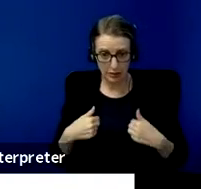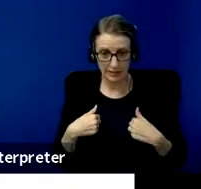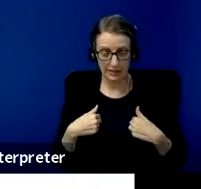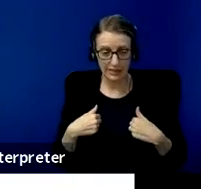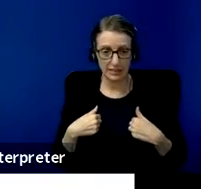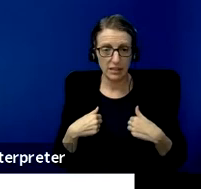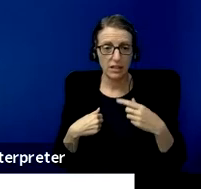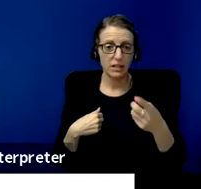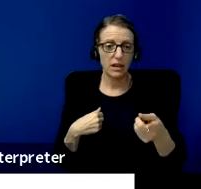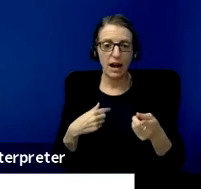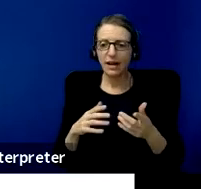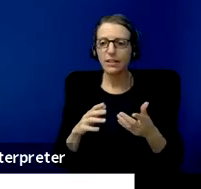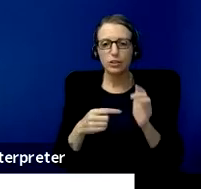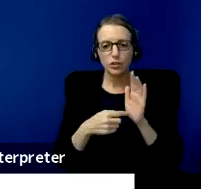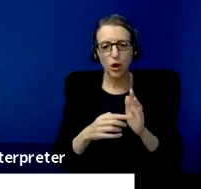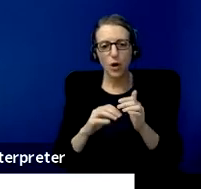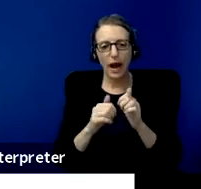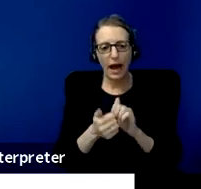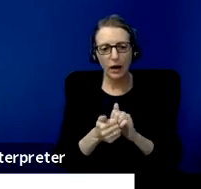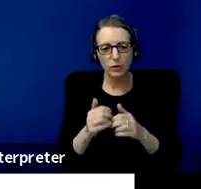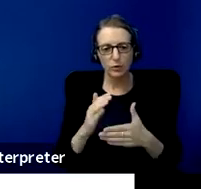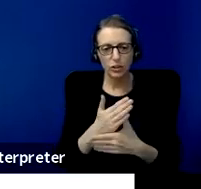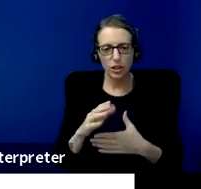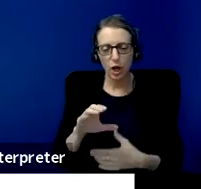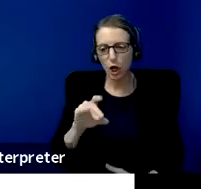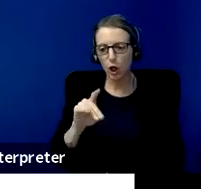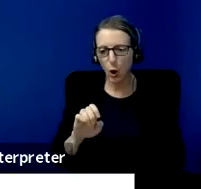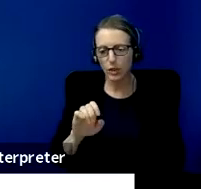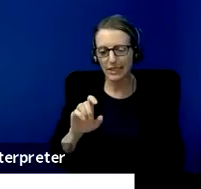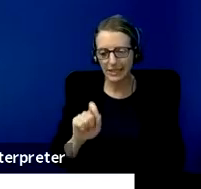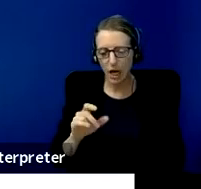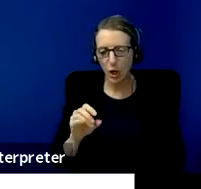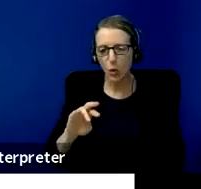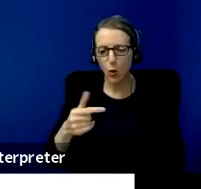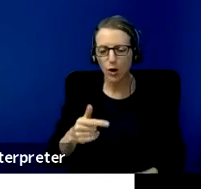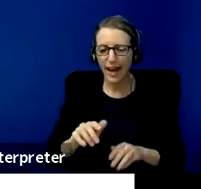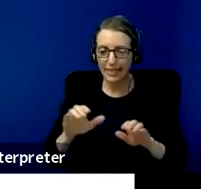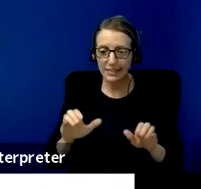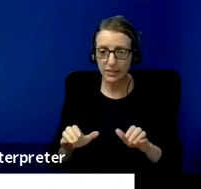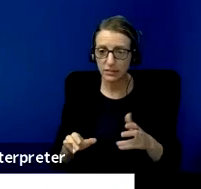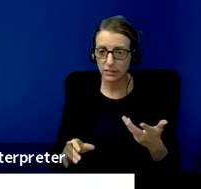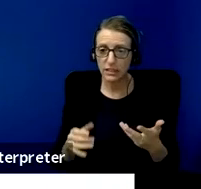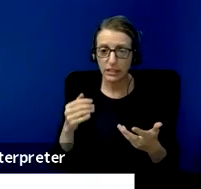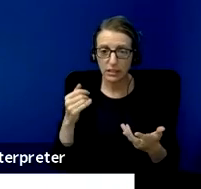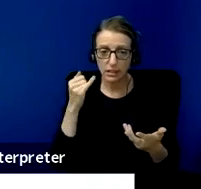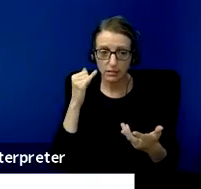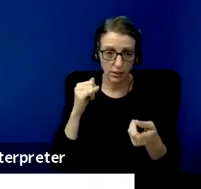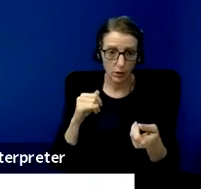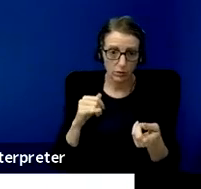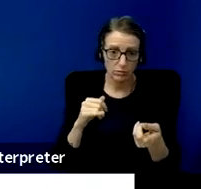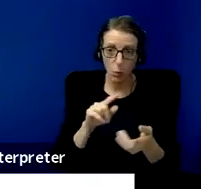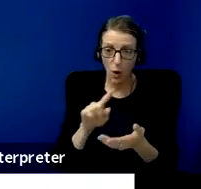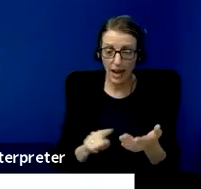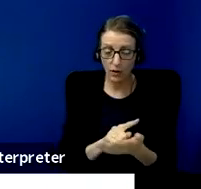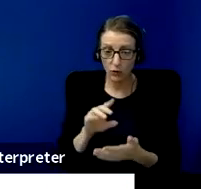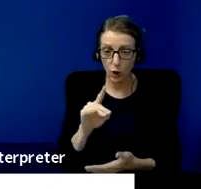to share code.org activities with your students. Those of you to do the hour of code, that is a code.org activity. It's